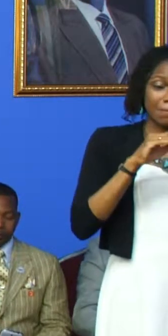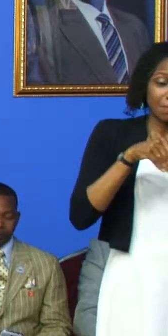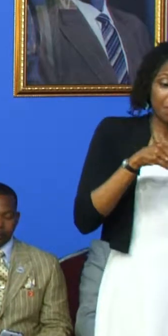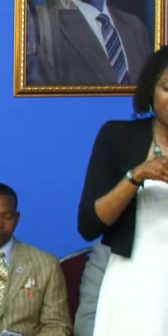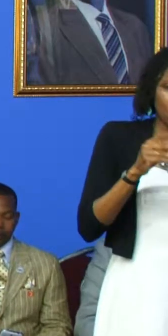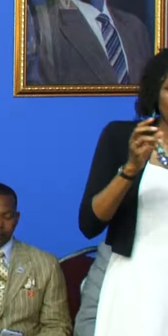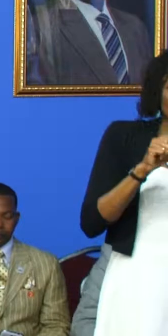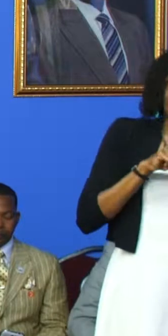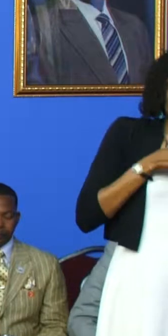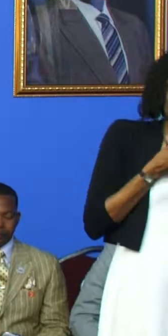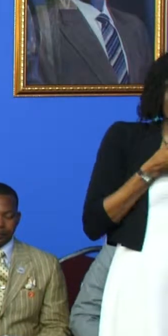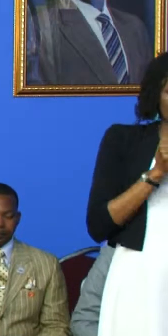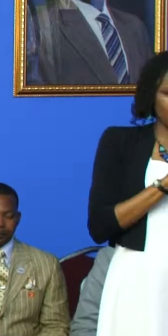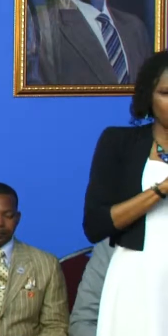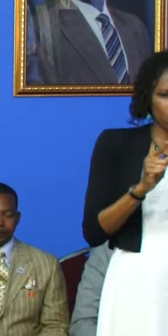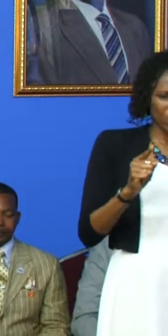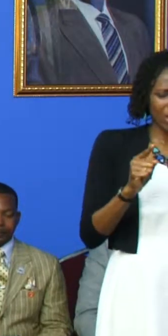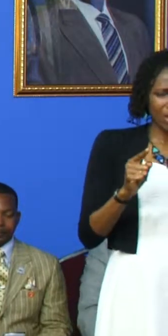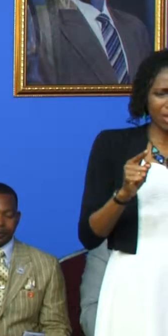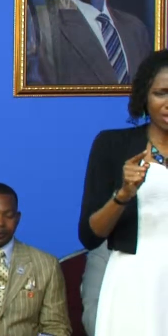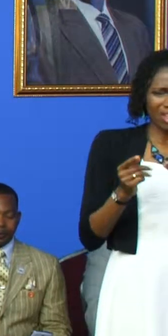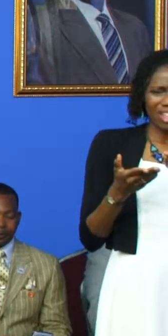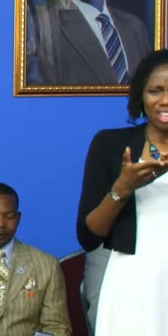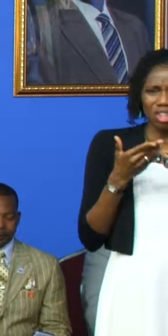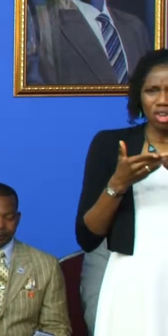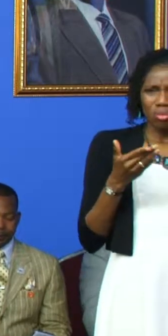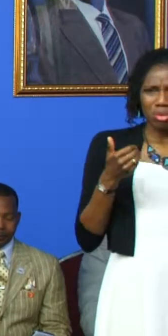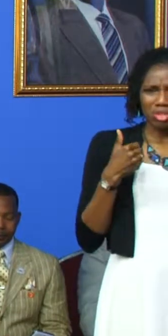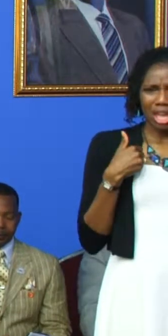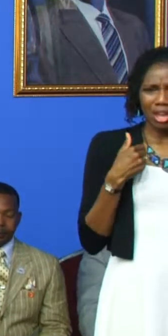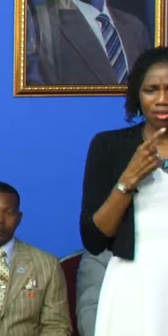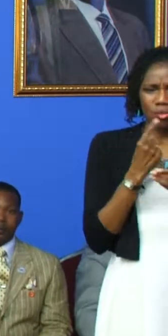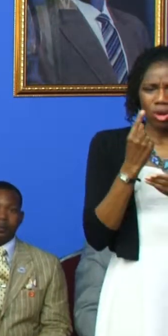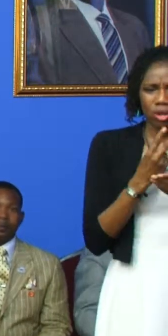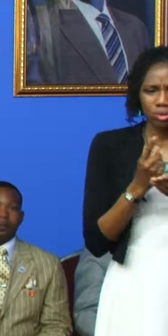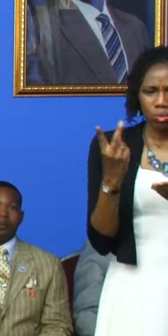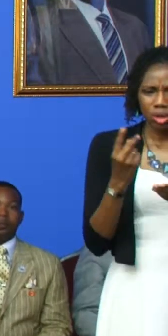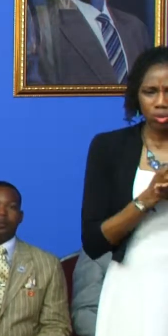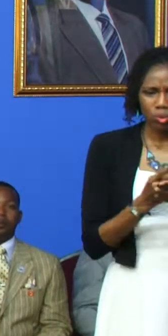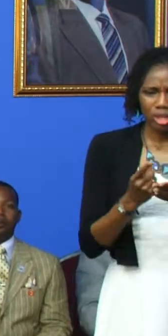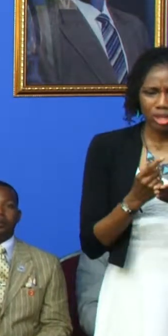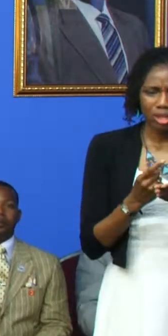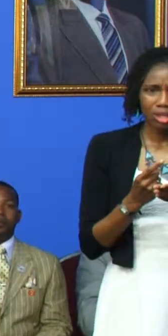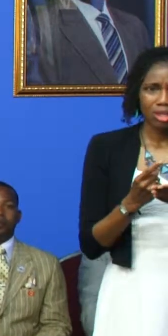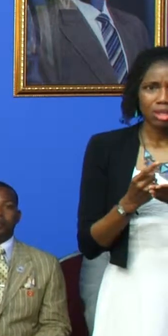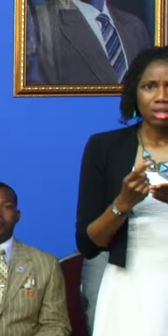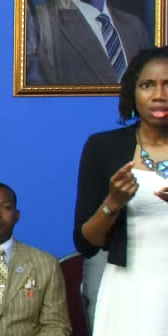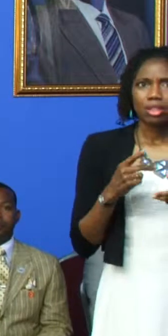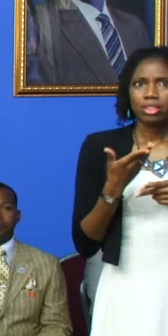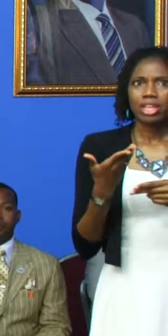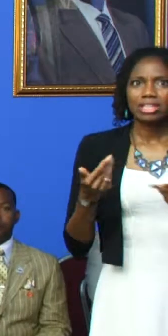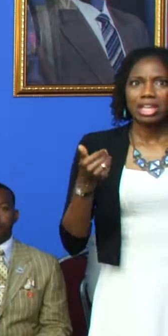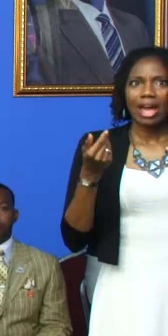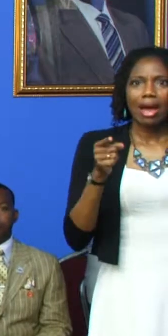in the beginning of the week, you almost have a week or two of stuff in one day.